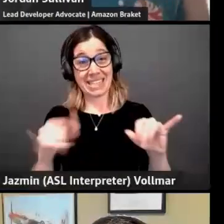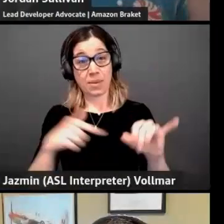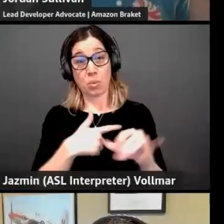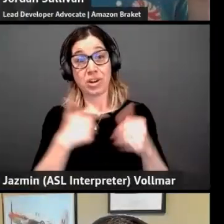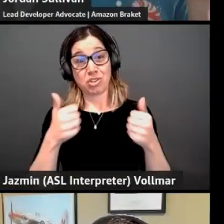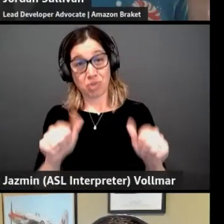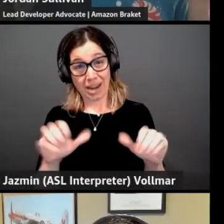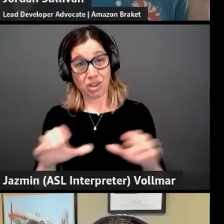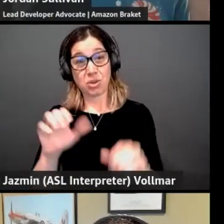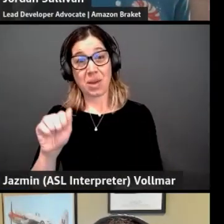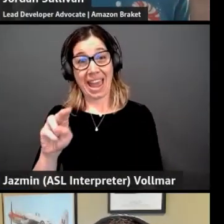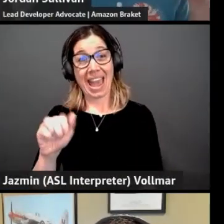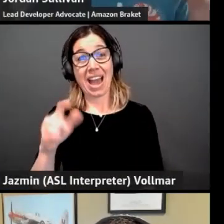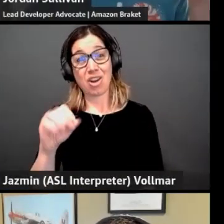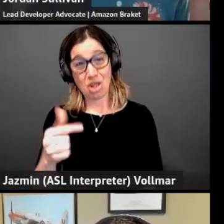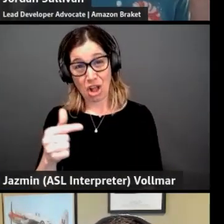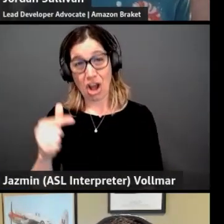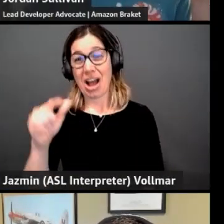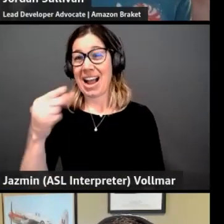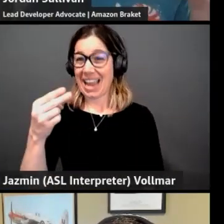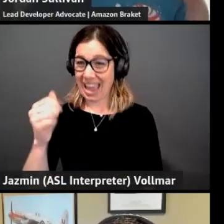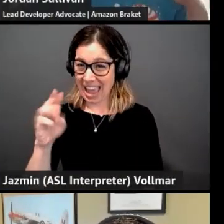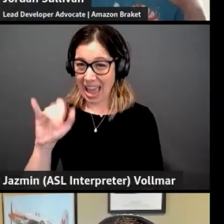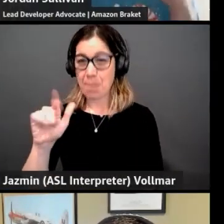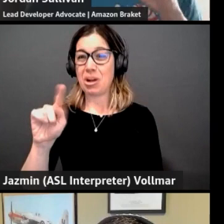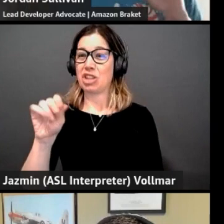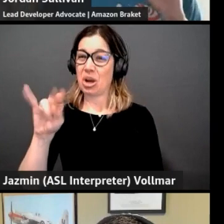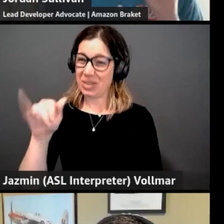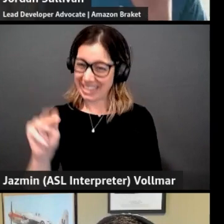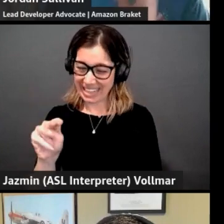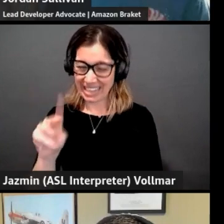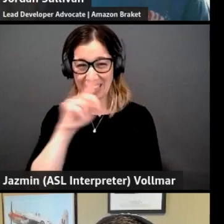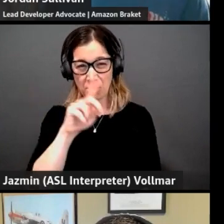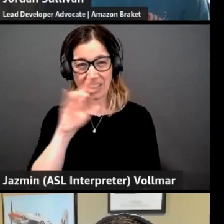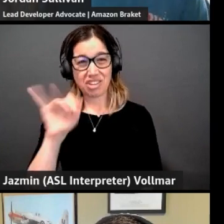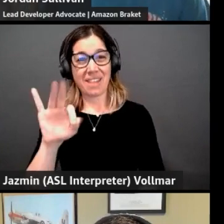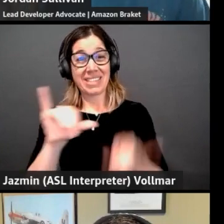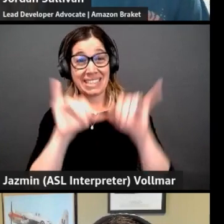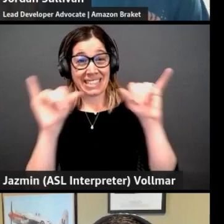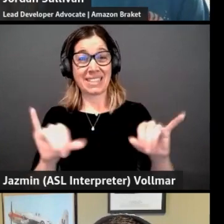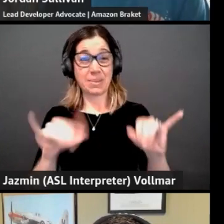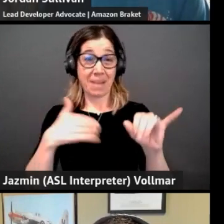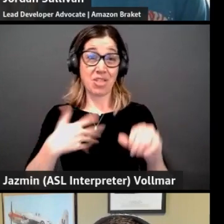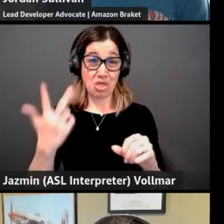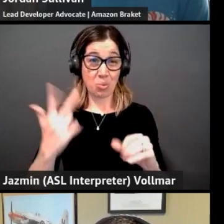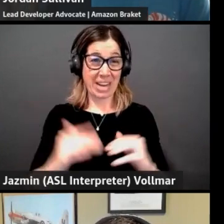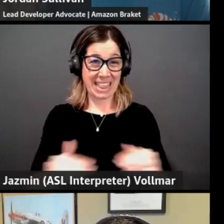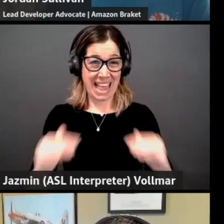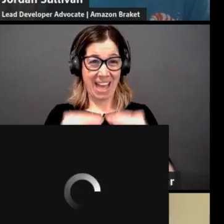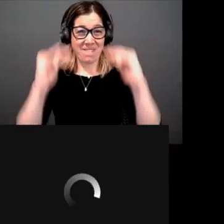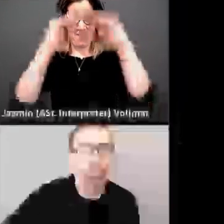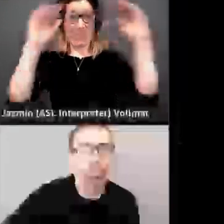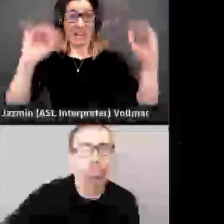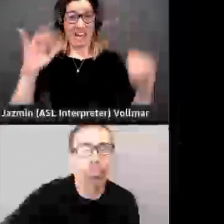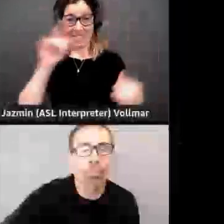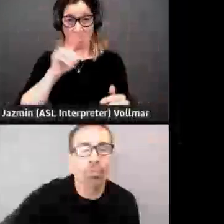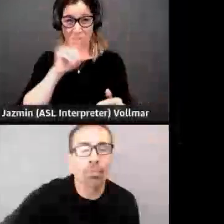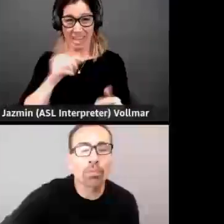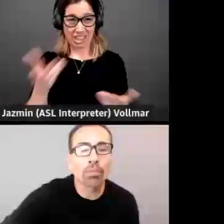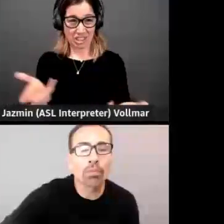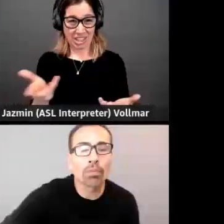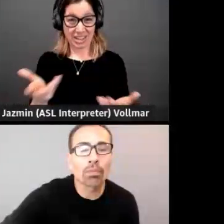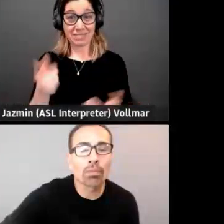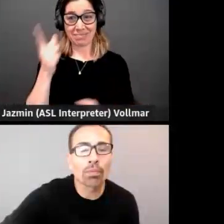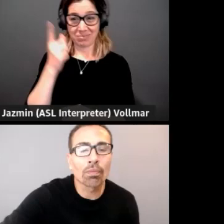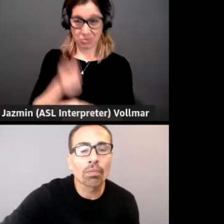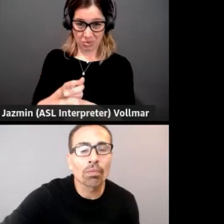analog Hamiltonian simulation of the system. There's like 3 levels of simulation here. Exactly. Yeah,